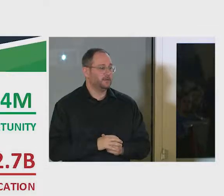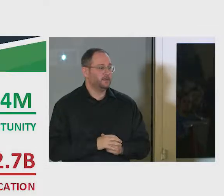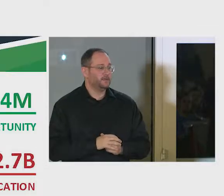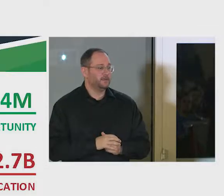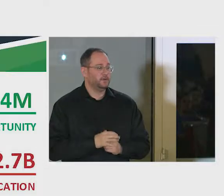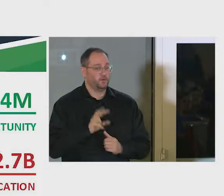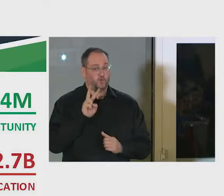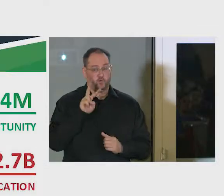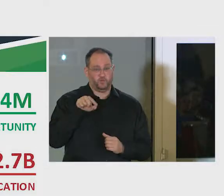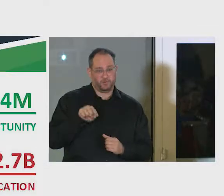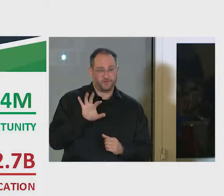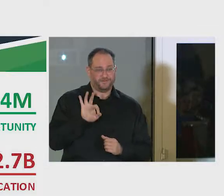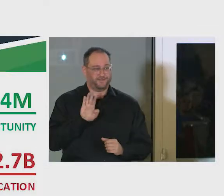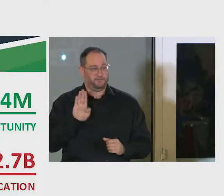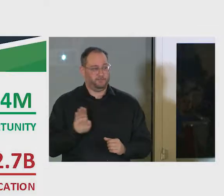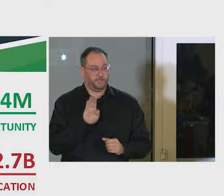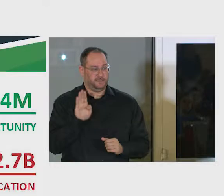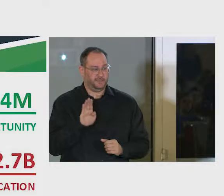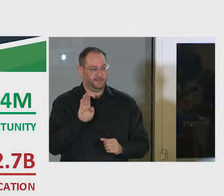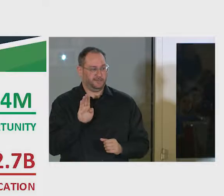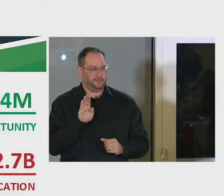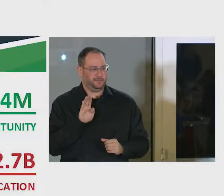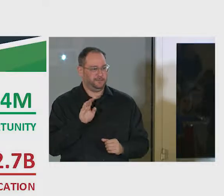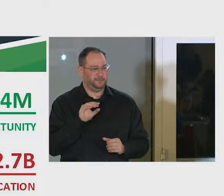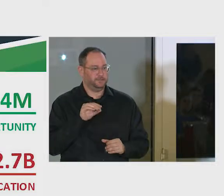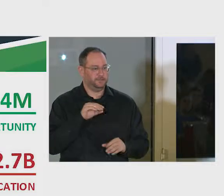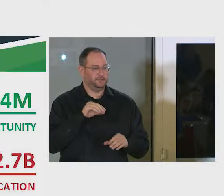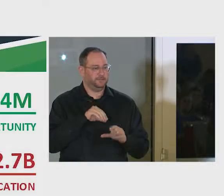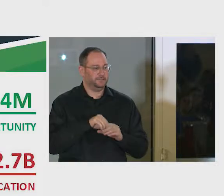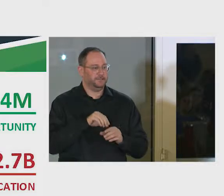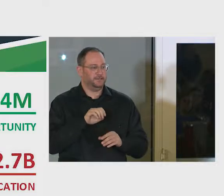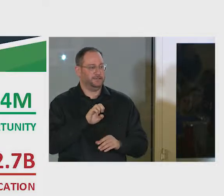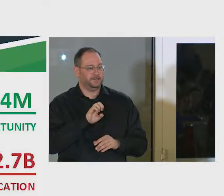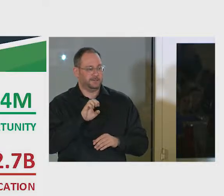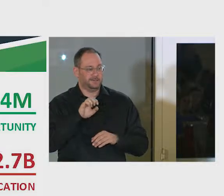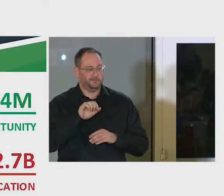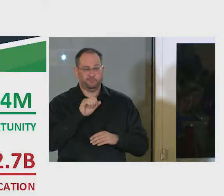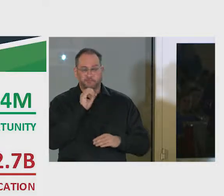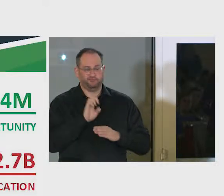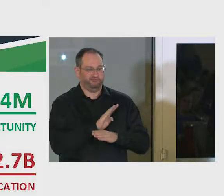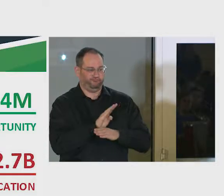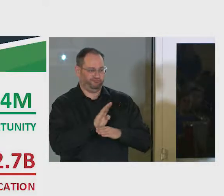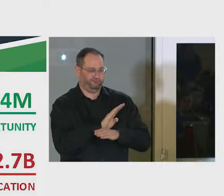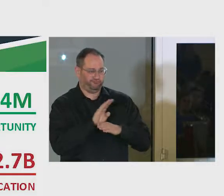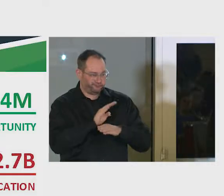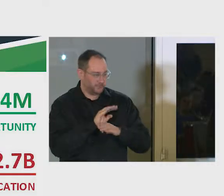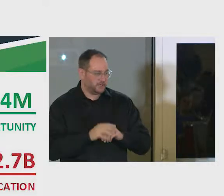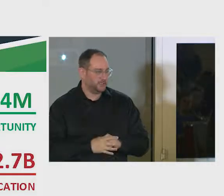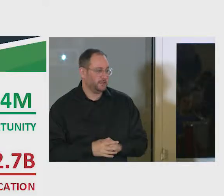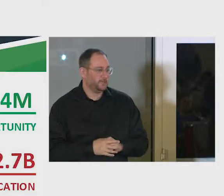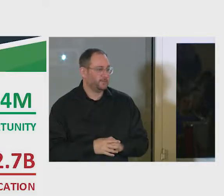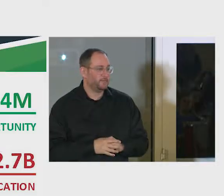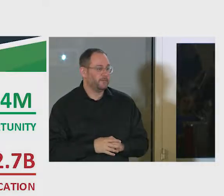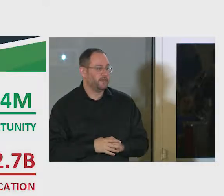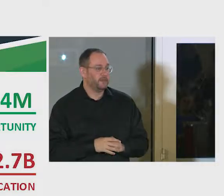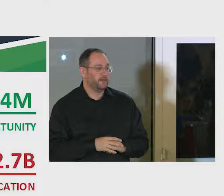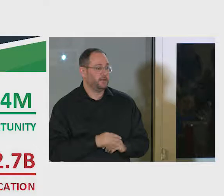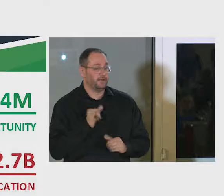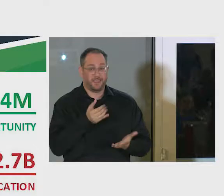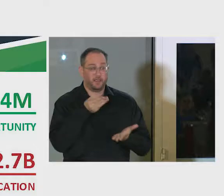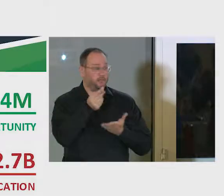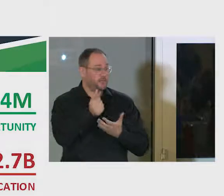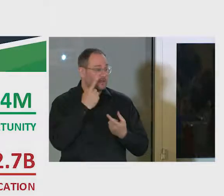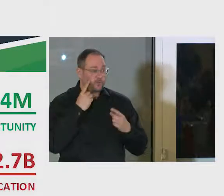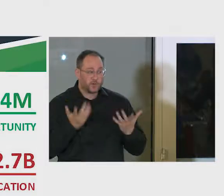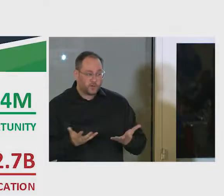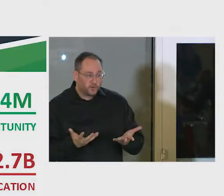big category, but it does some pretty important stuff for us. For example, it helps pay our debt service on these capital programs and